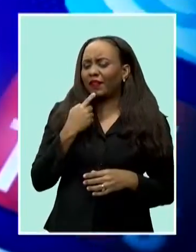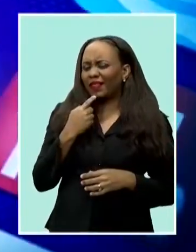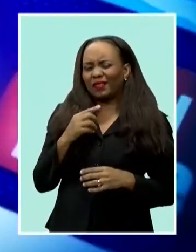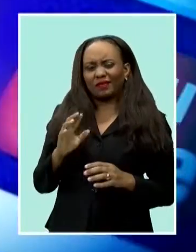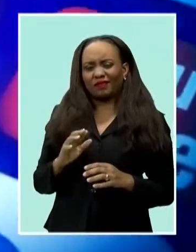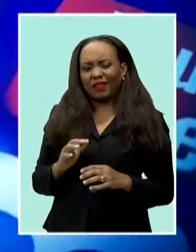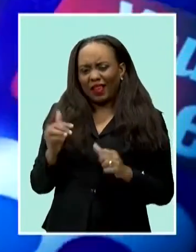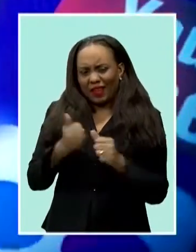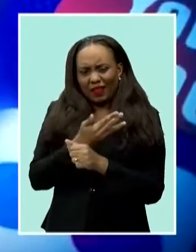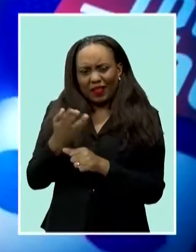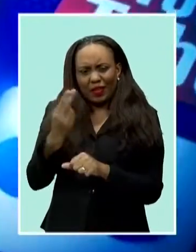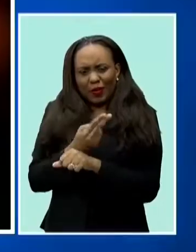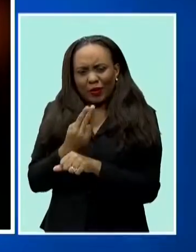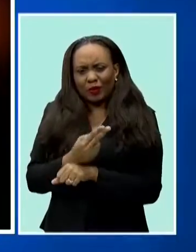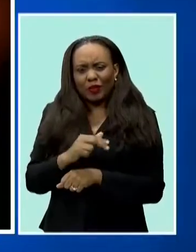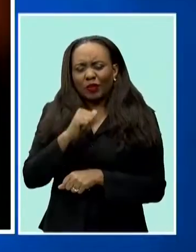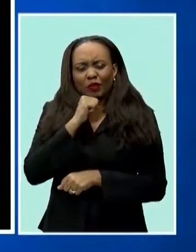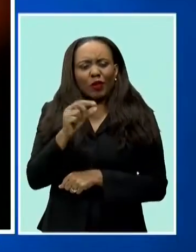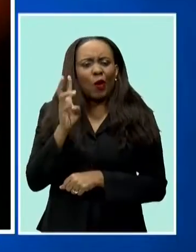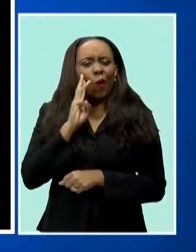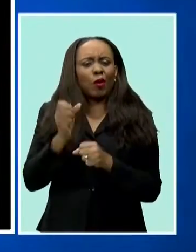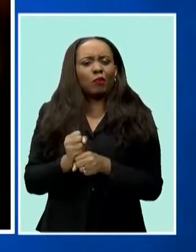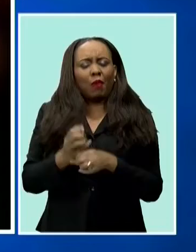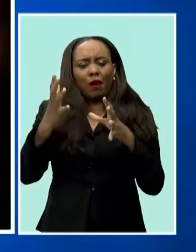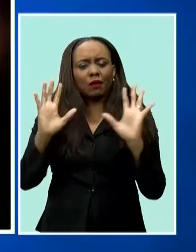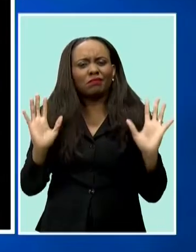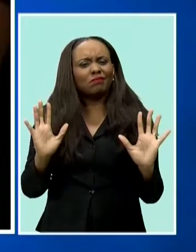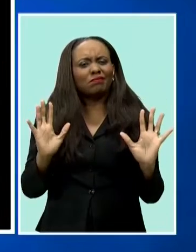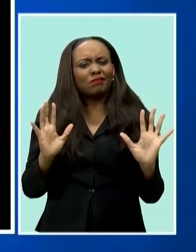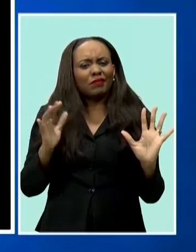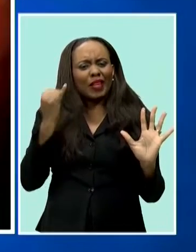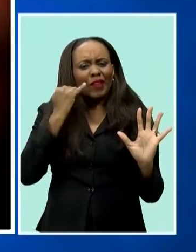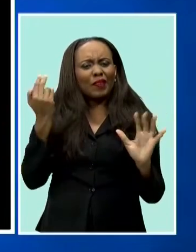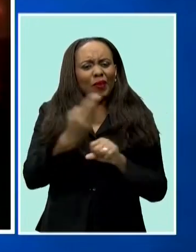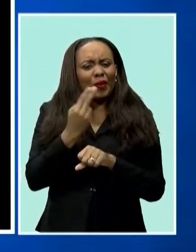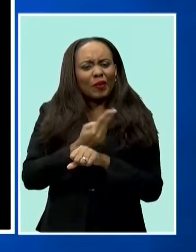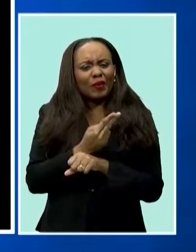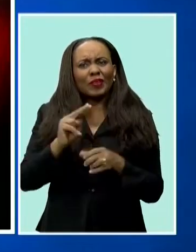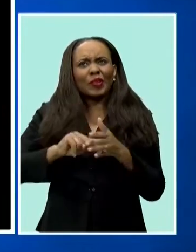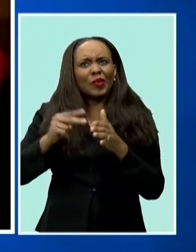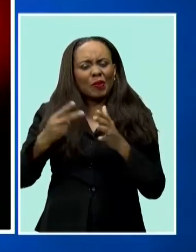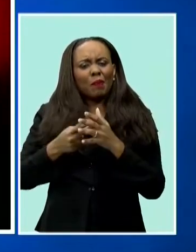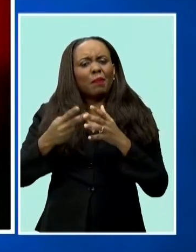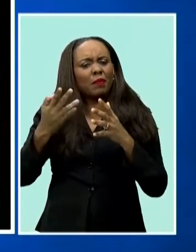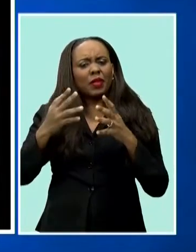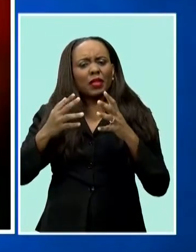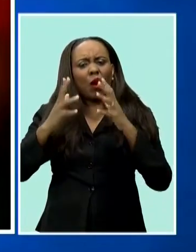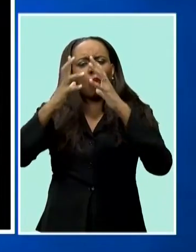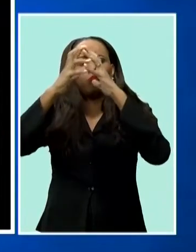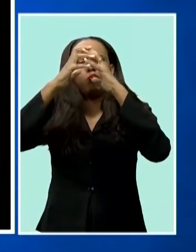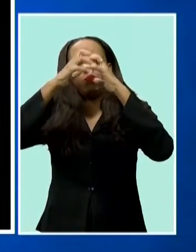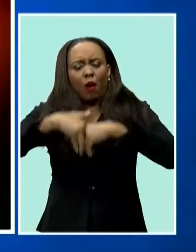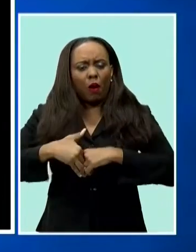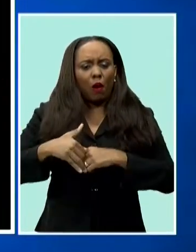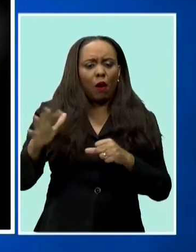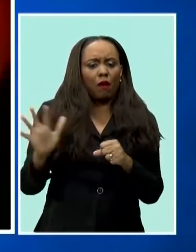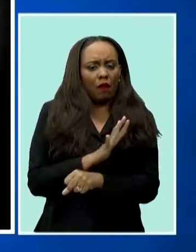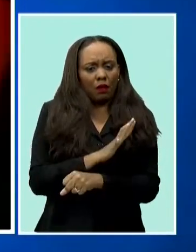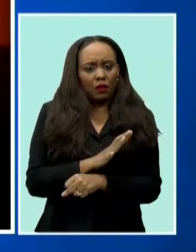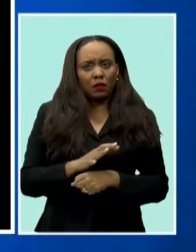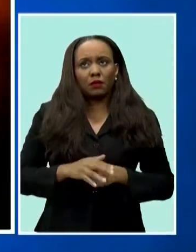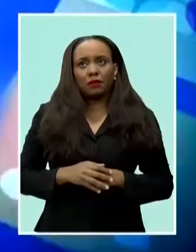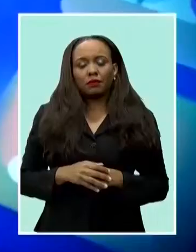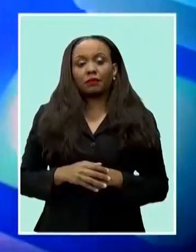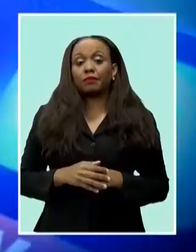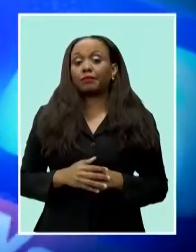"All means are being used except for water bombing aircrafts, which, if used, could lead to the collapse of the entire structure of the cathedral,